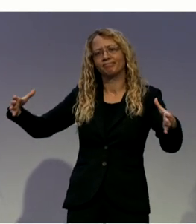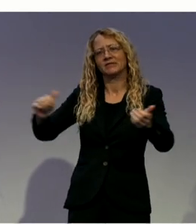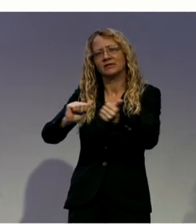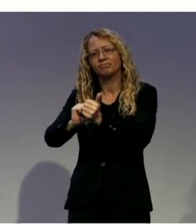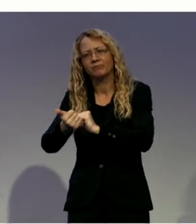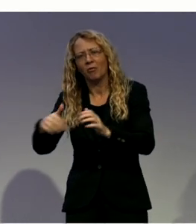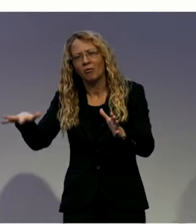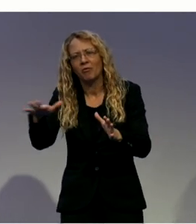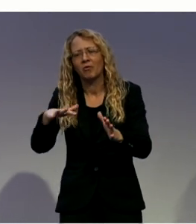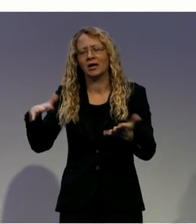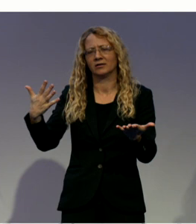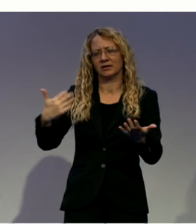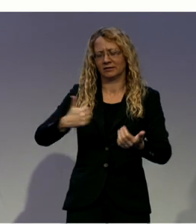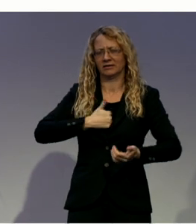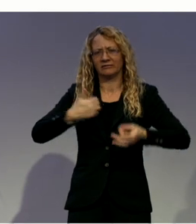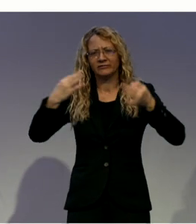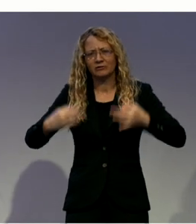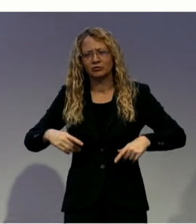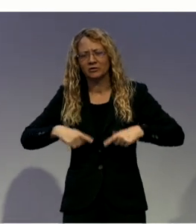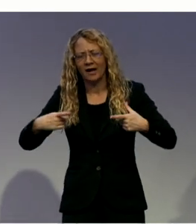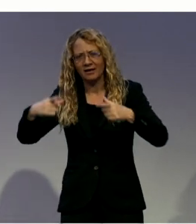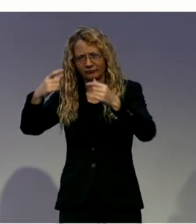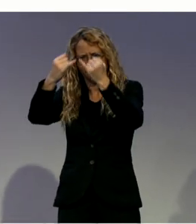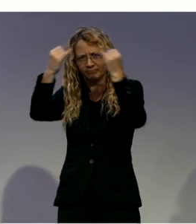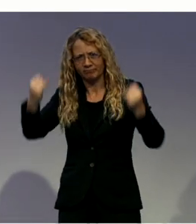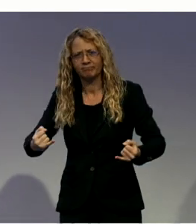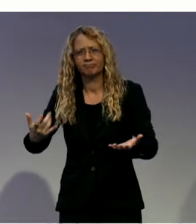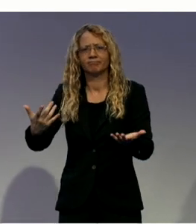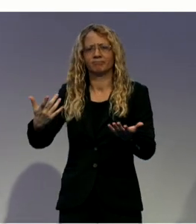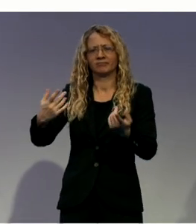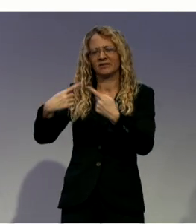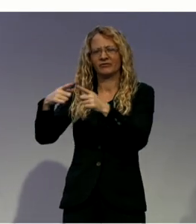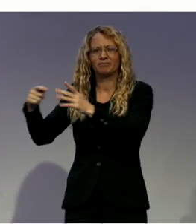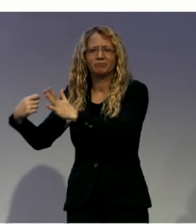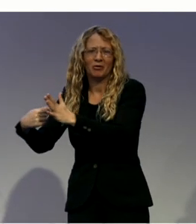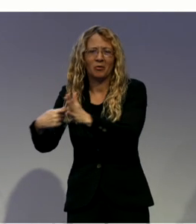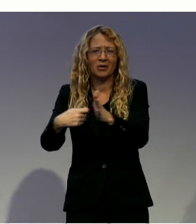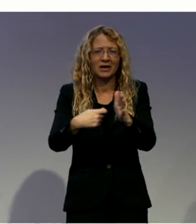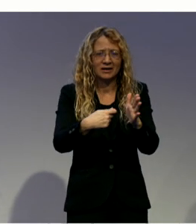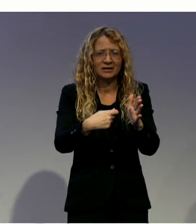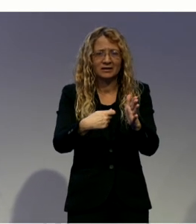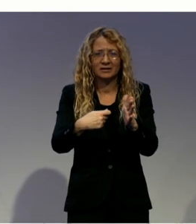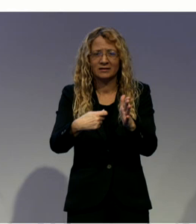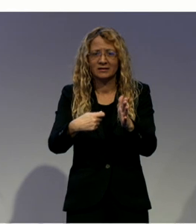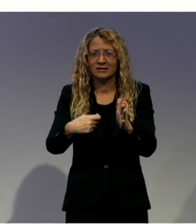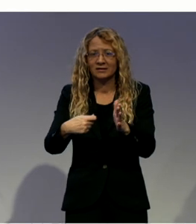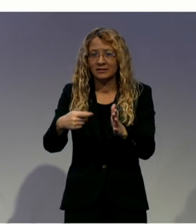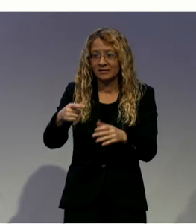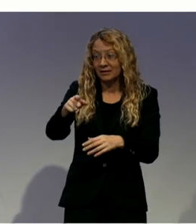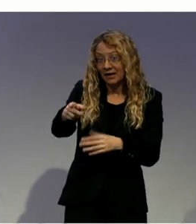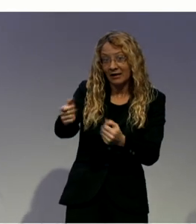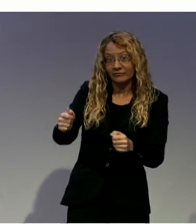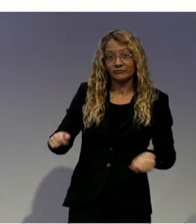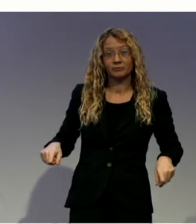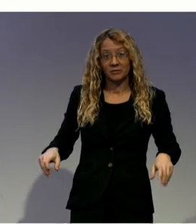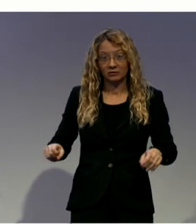mega project. If a wheelchair user is coming in Egypt, people say you have to go to Alhassan Foundation. Thank you so much. Thank you, thank you,